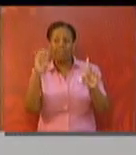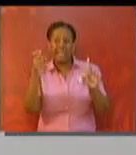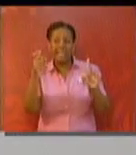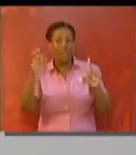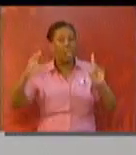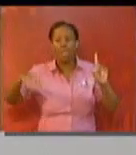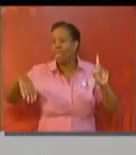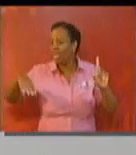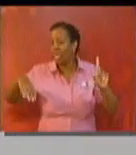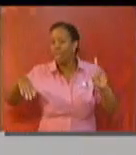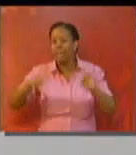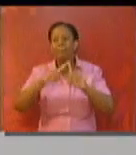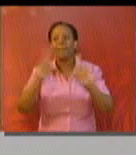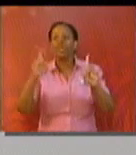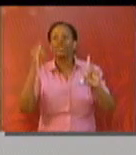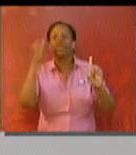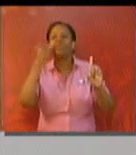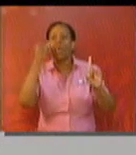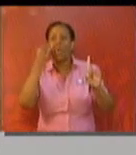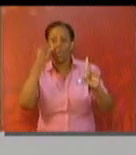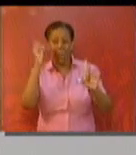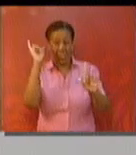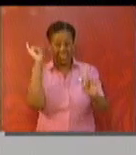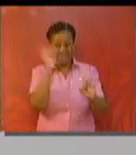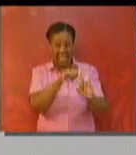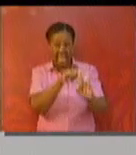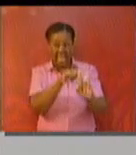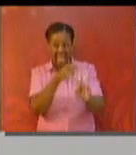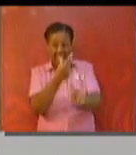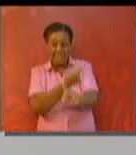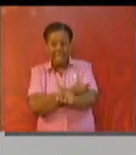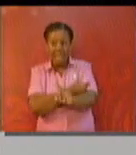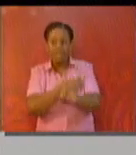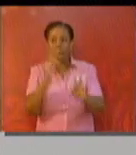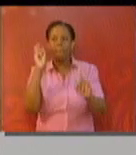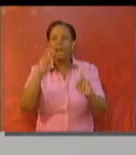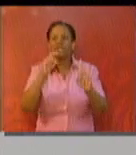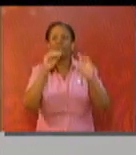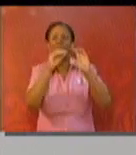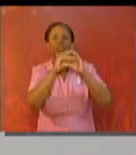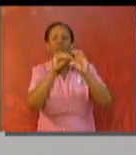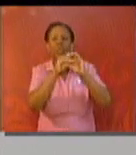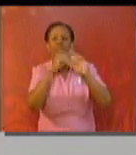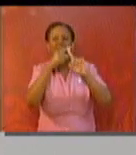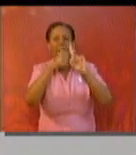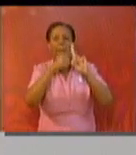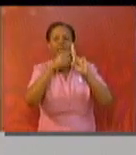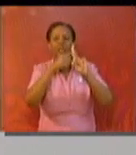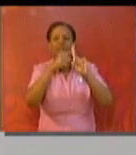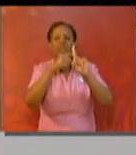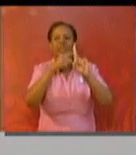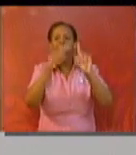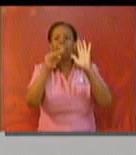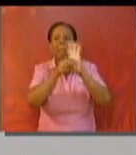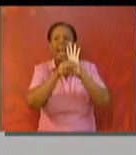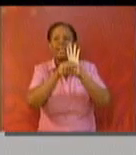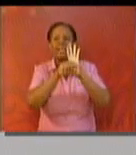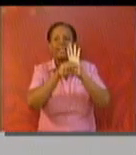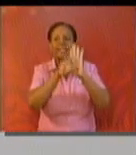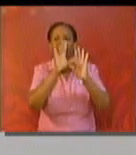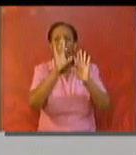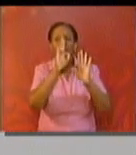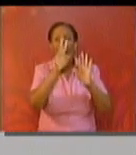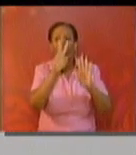-72. We have gone through our facilities and I'm happy to report that we have identified and isolated